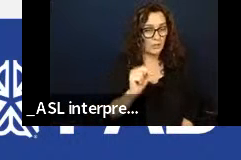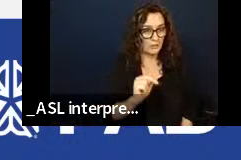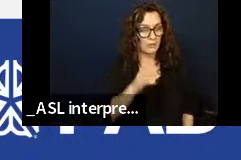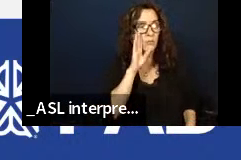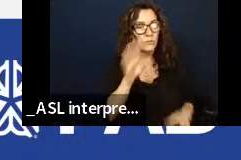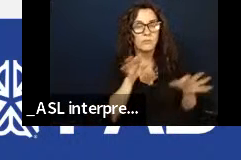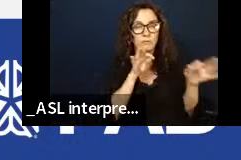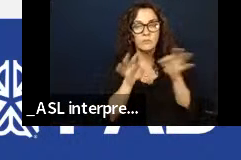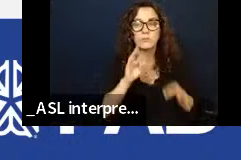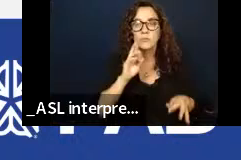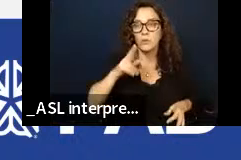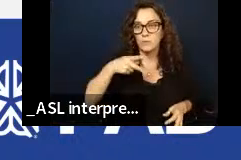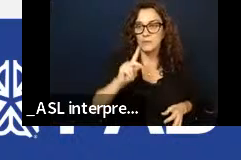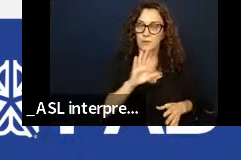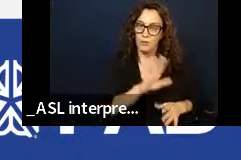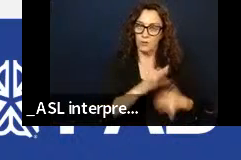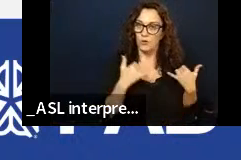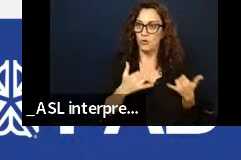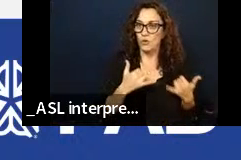matrix.